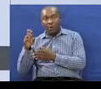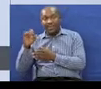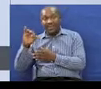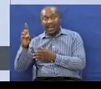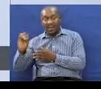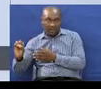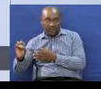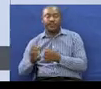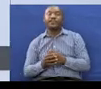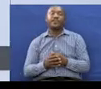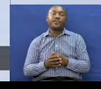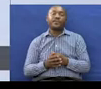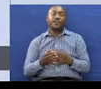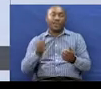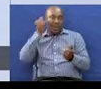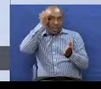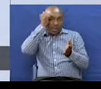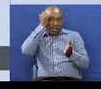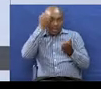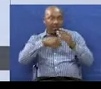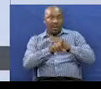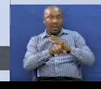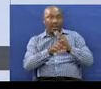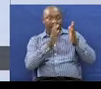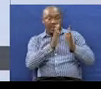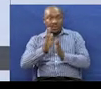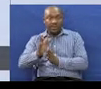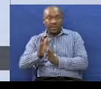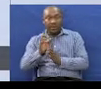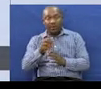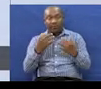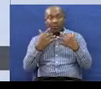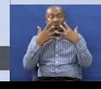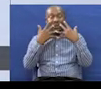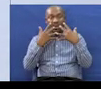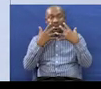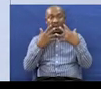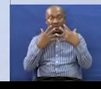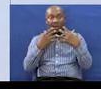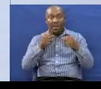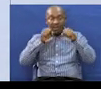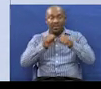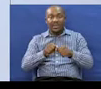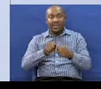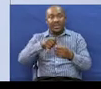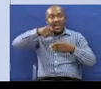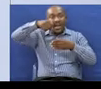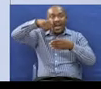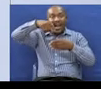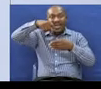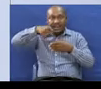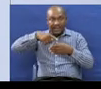chlorate. Potassium chlorate is written in this way, chlorate.